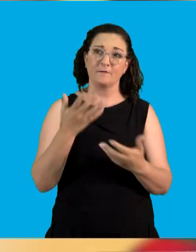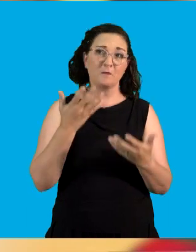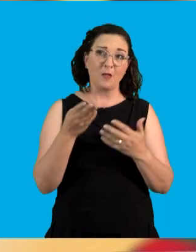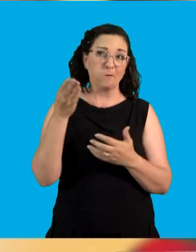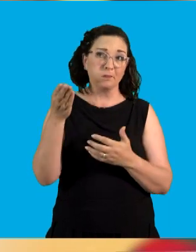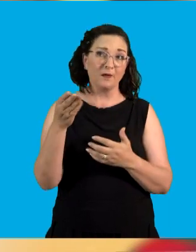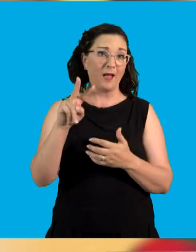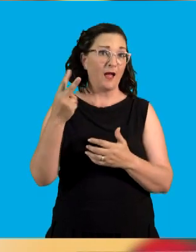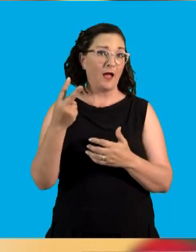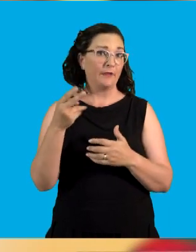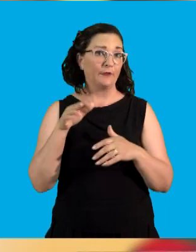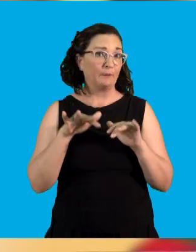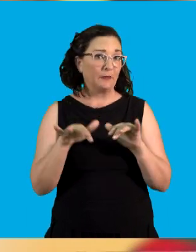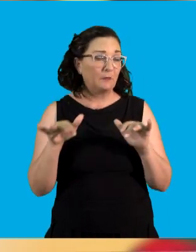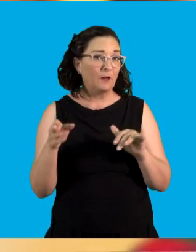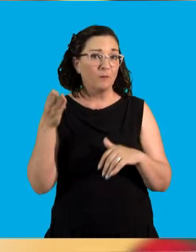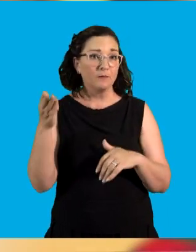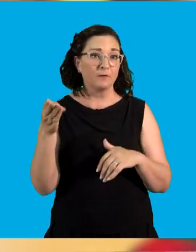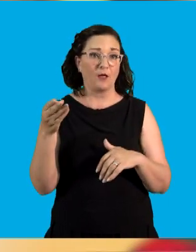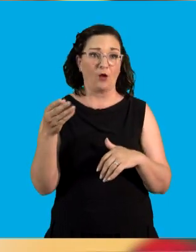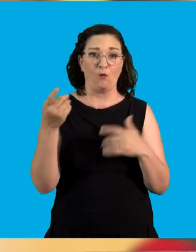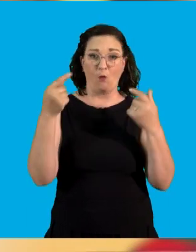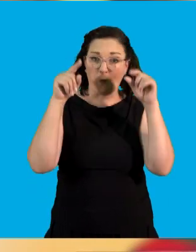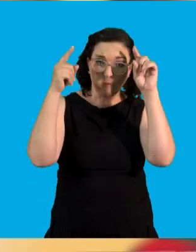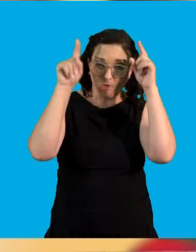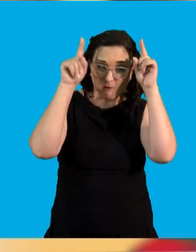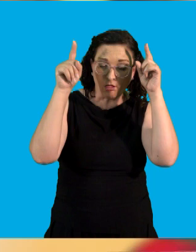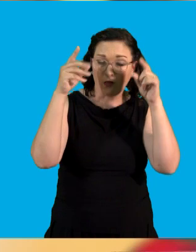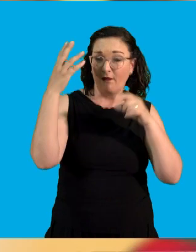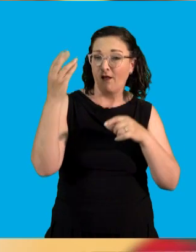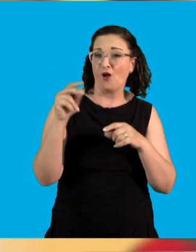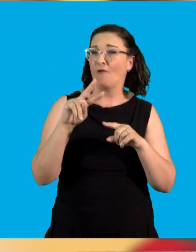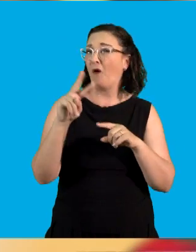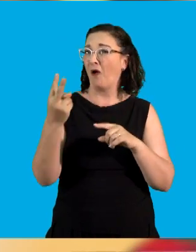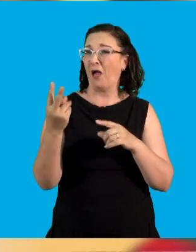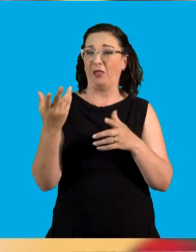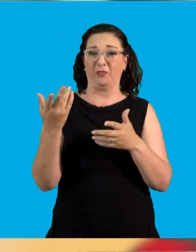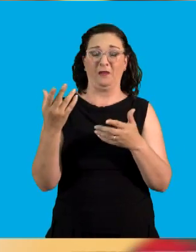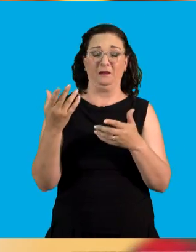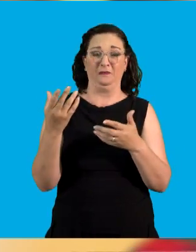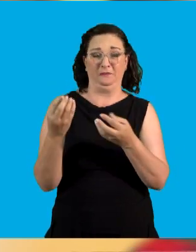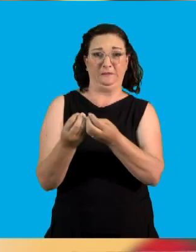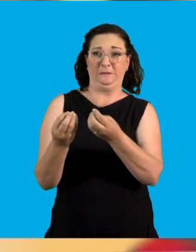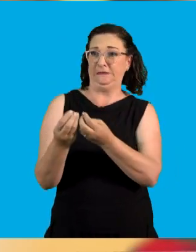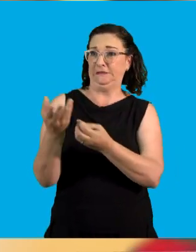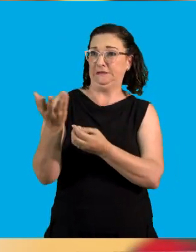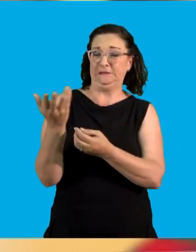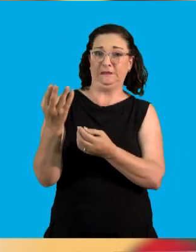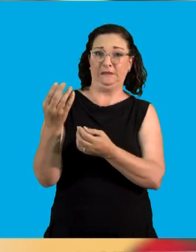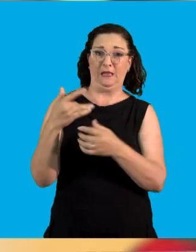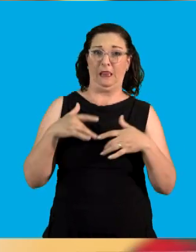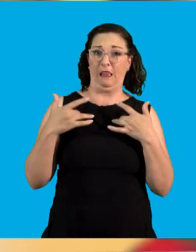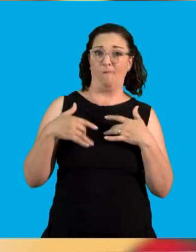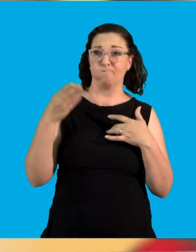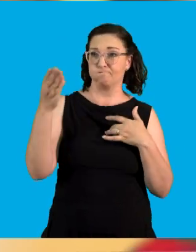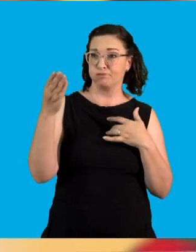other human beings, or are there other aliens, or are there other species that can be found in all those